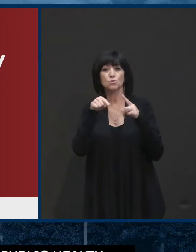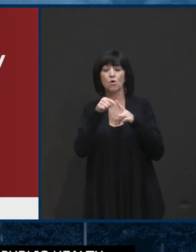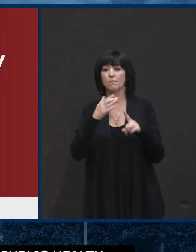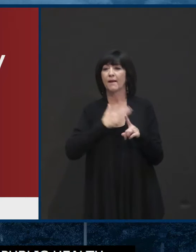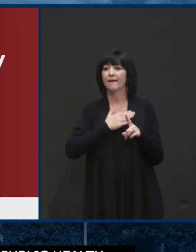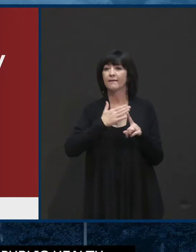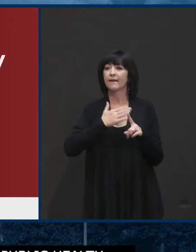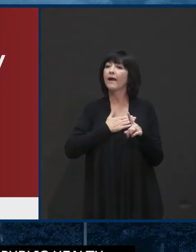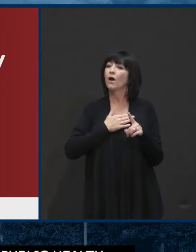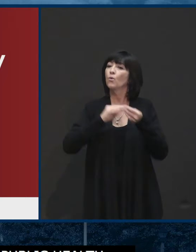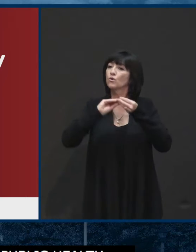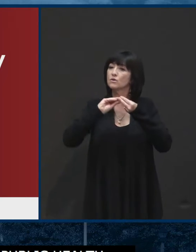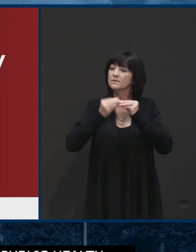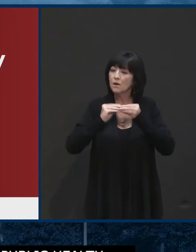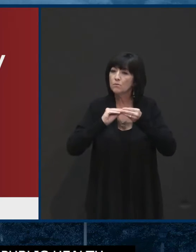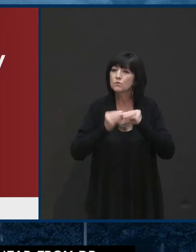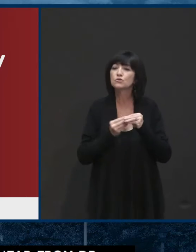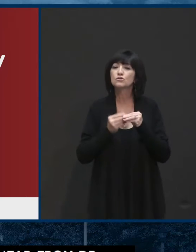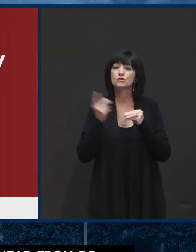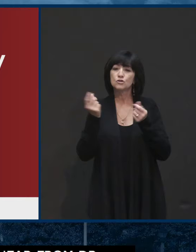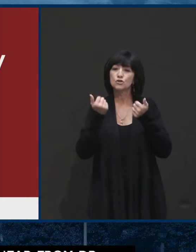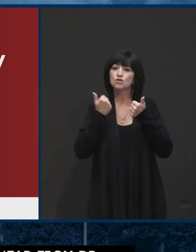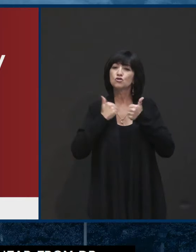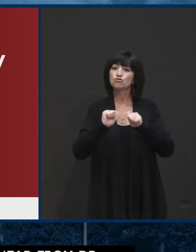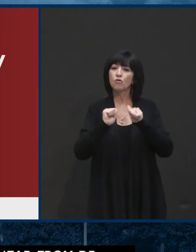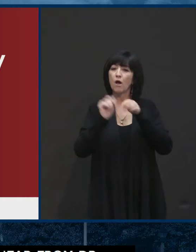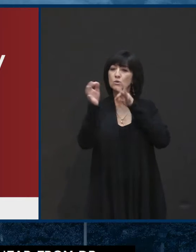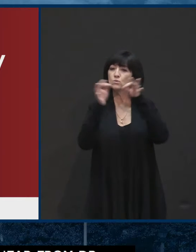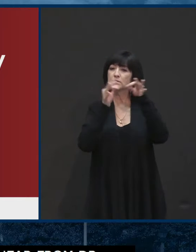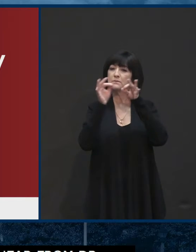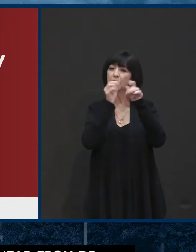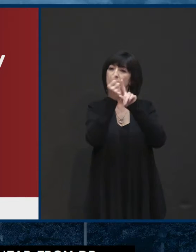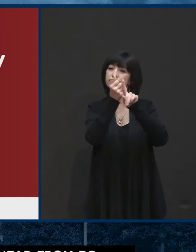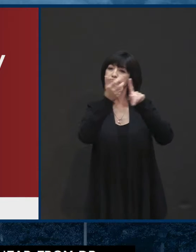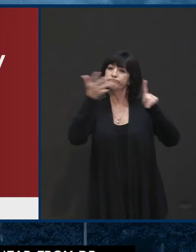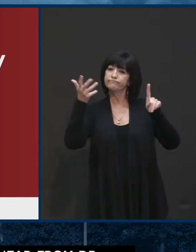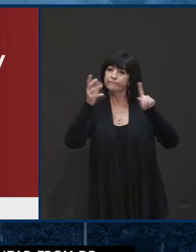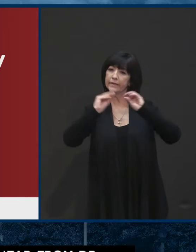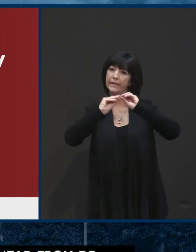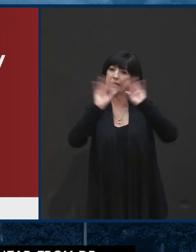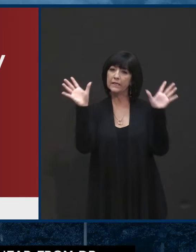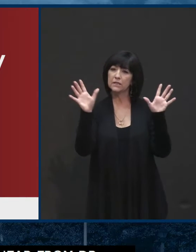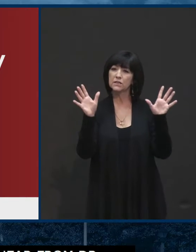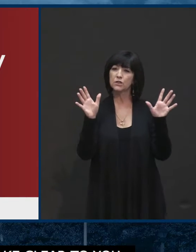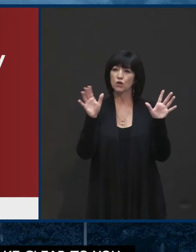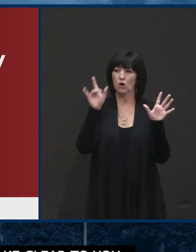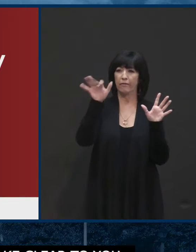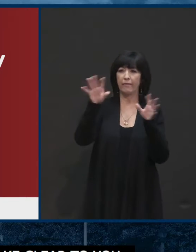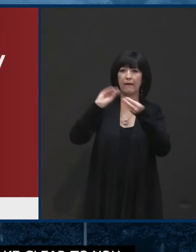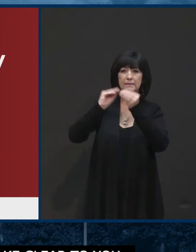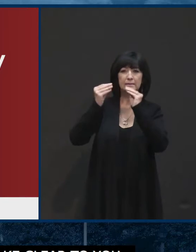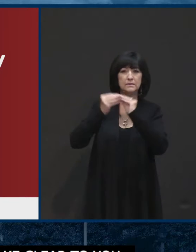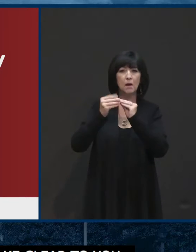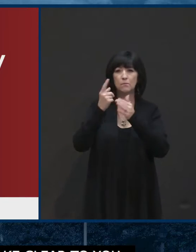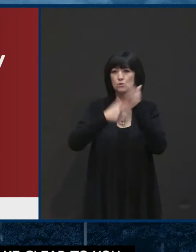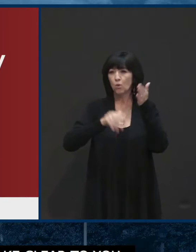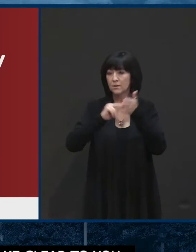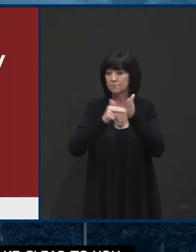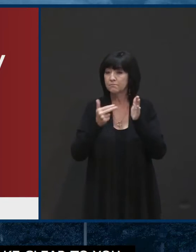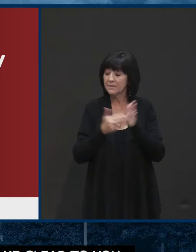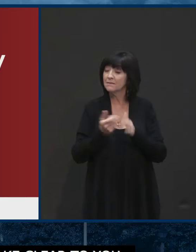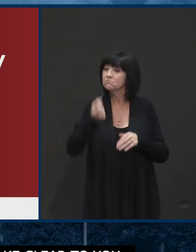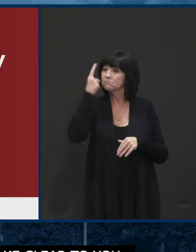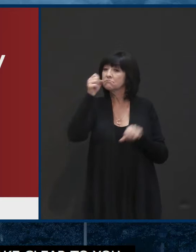dashboard and to try to make clear to you the data that we're using, how it's changing a little bit